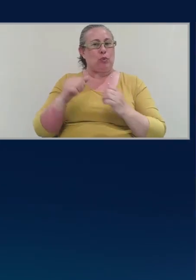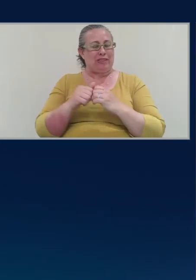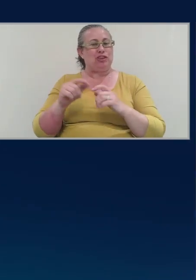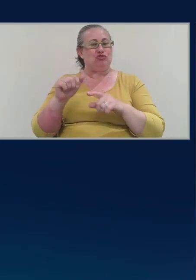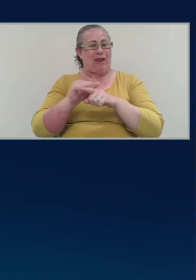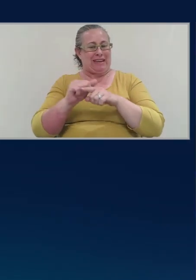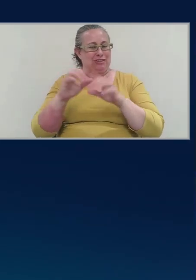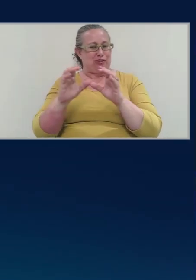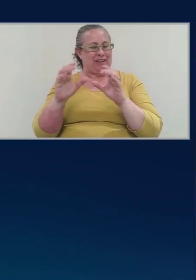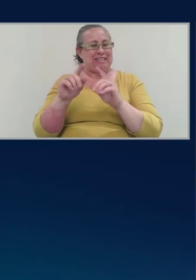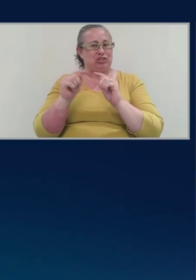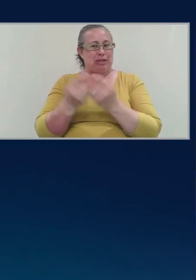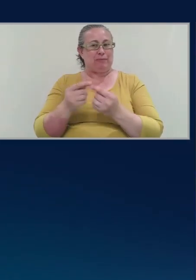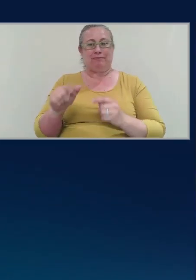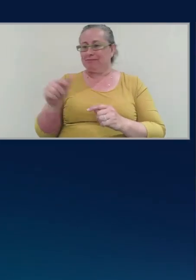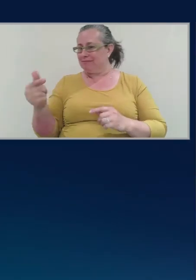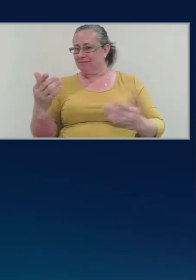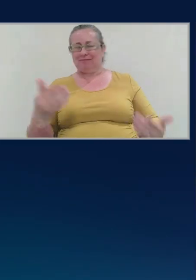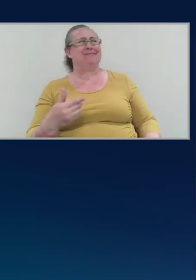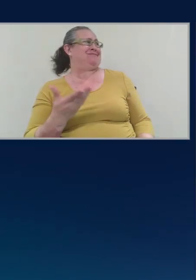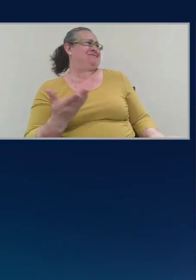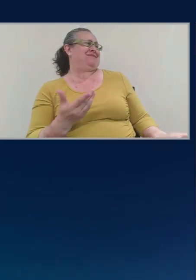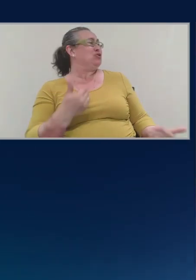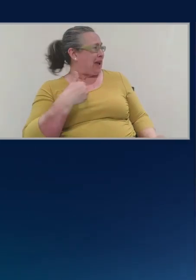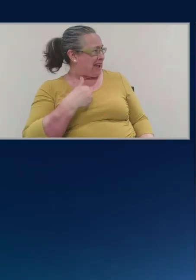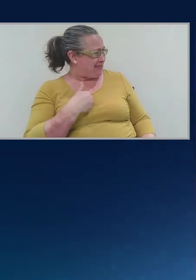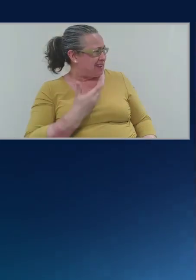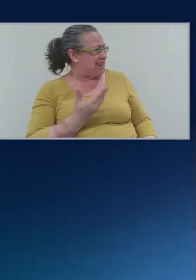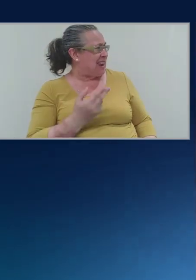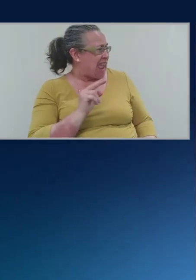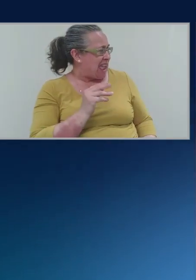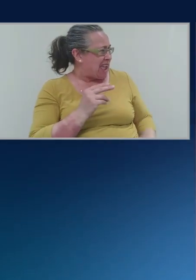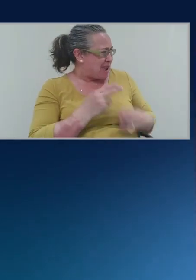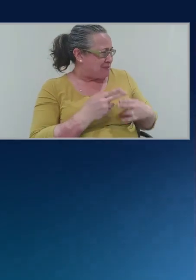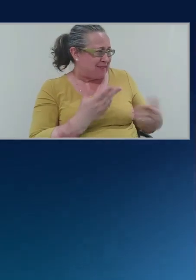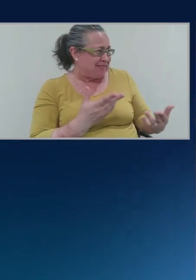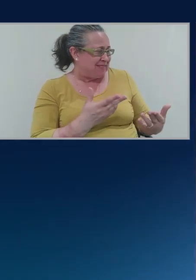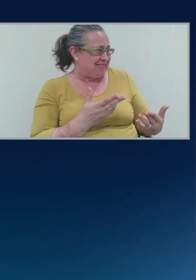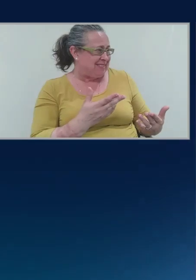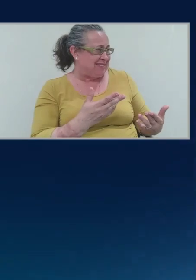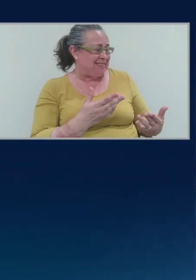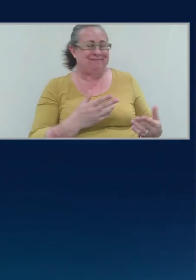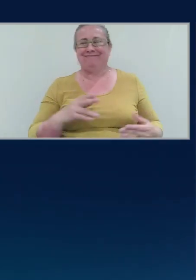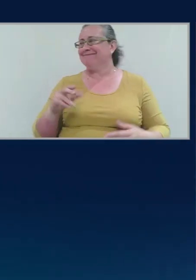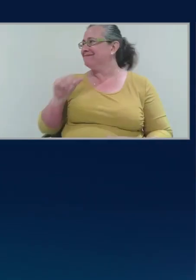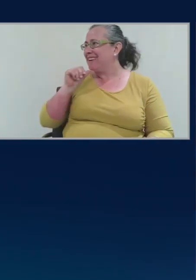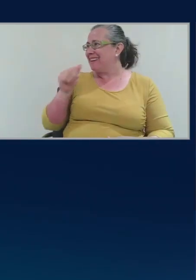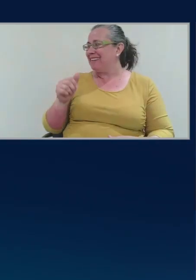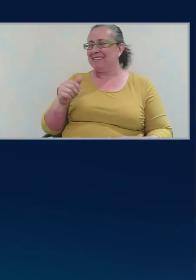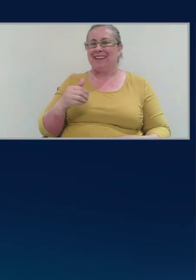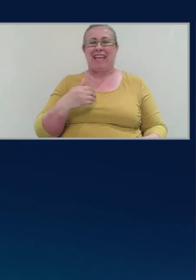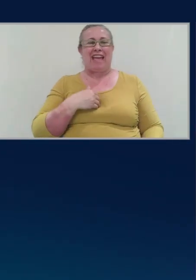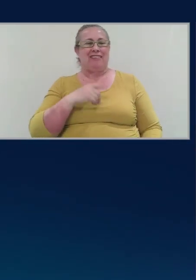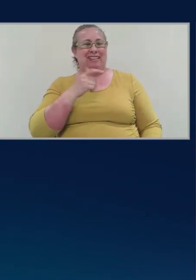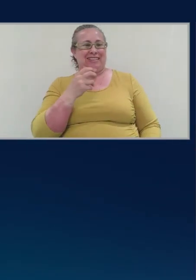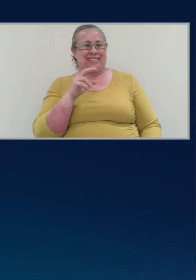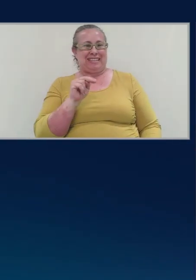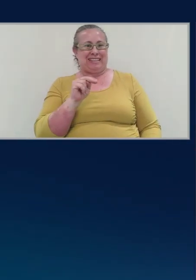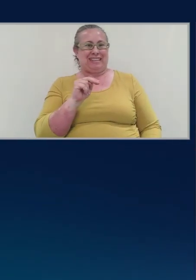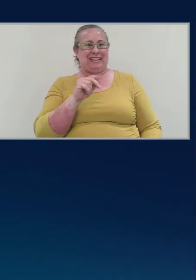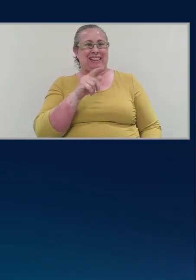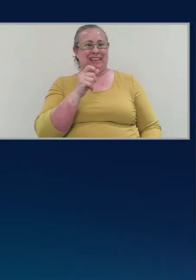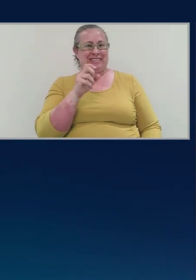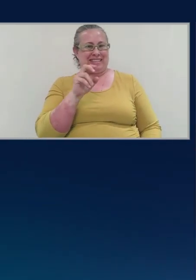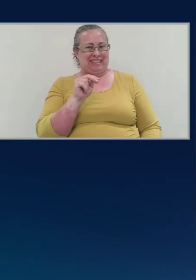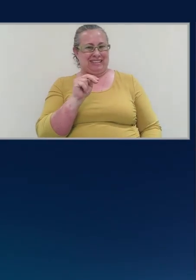have... Do I have a name? Was I given a name? You were not. We also have Litin over here, right? Litin is working